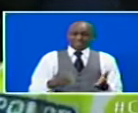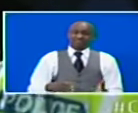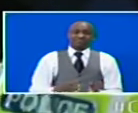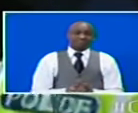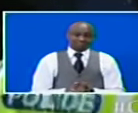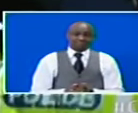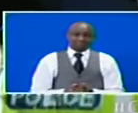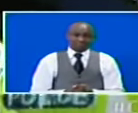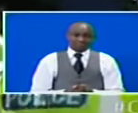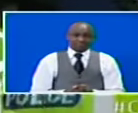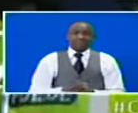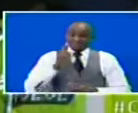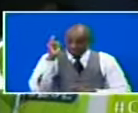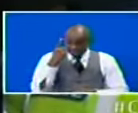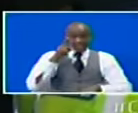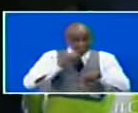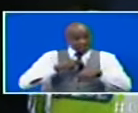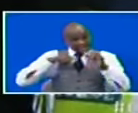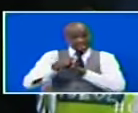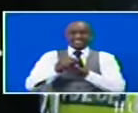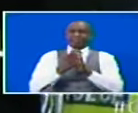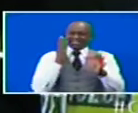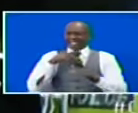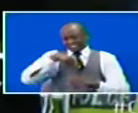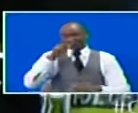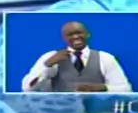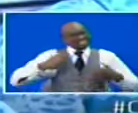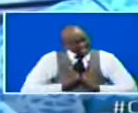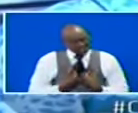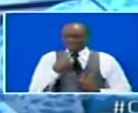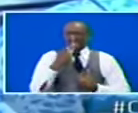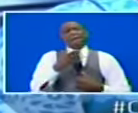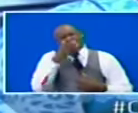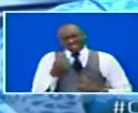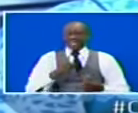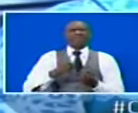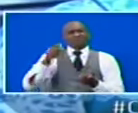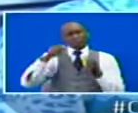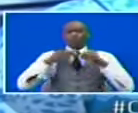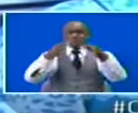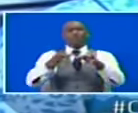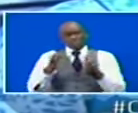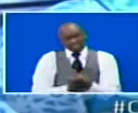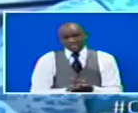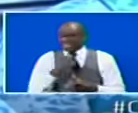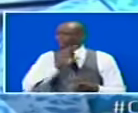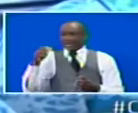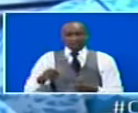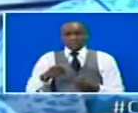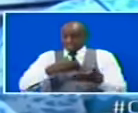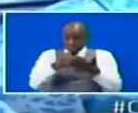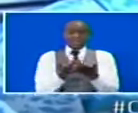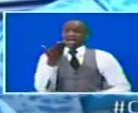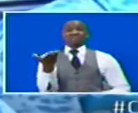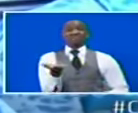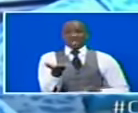sister's life. Kwanza vile alienda kwa gari akaniambia nasikia amechoka, nikamwambia siende tu kwa nyumba, akaniambia ashakata gari